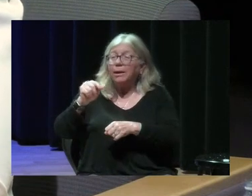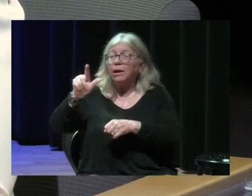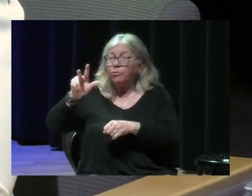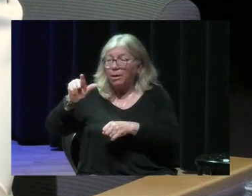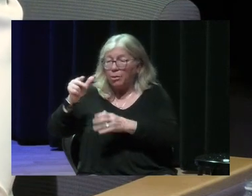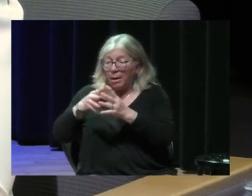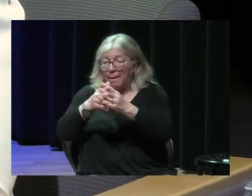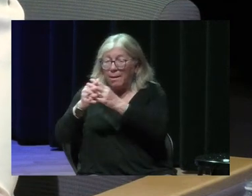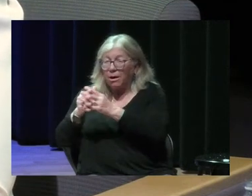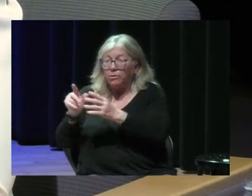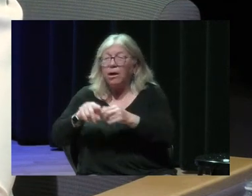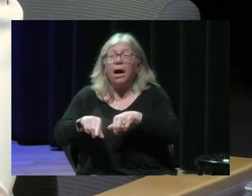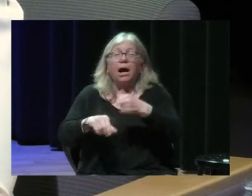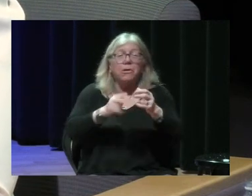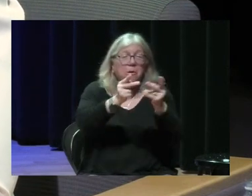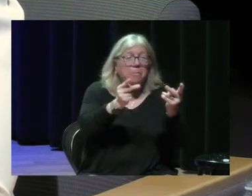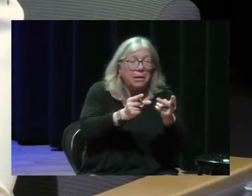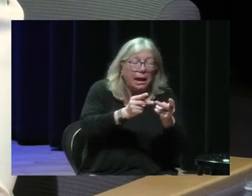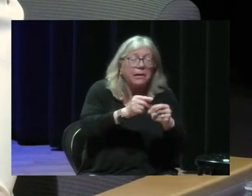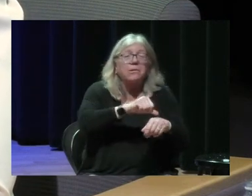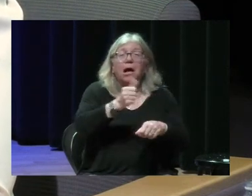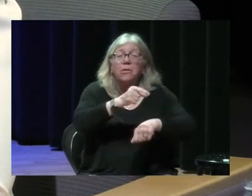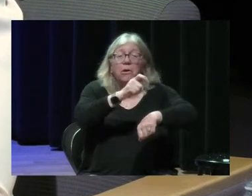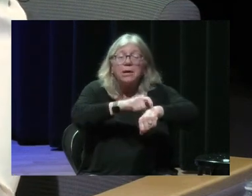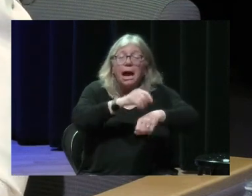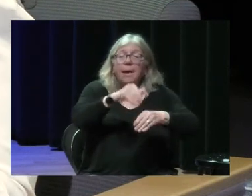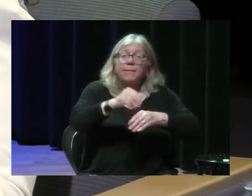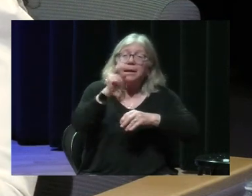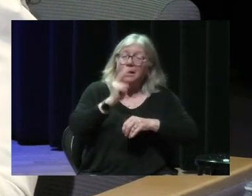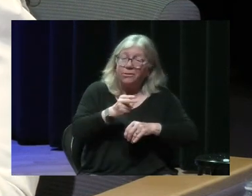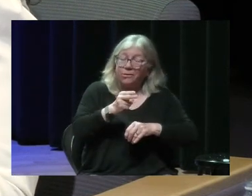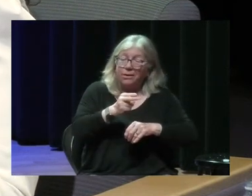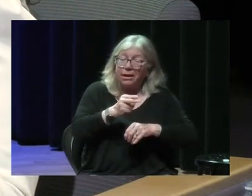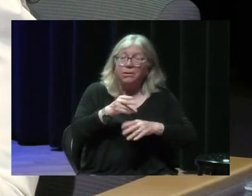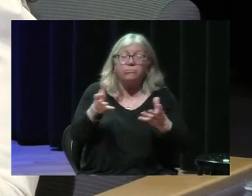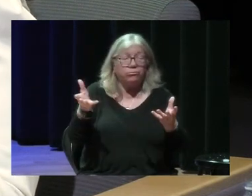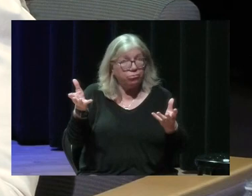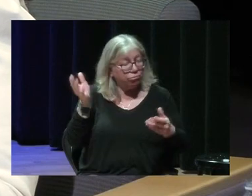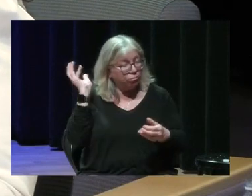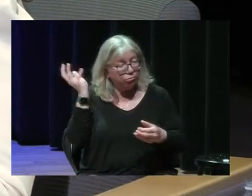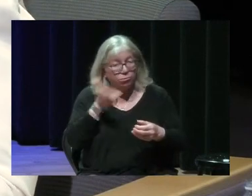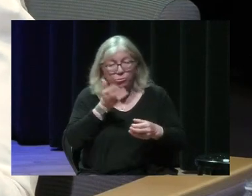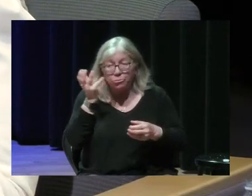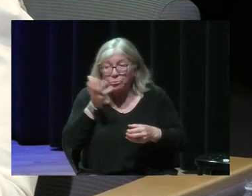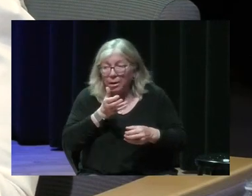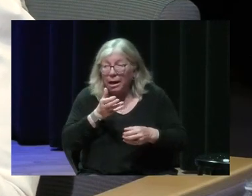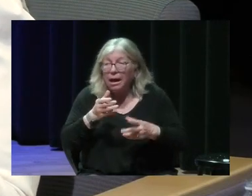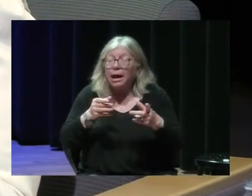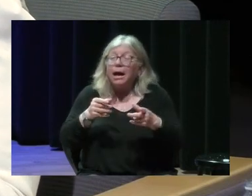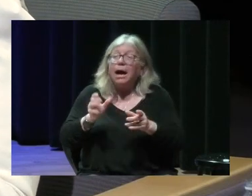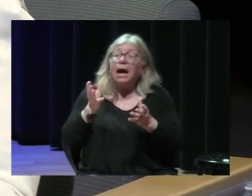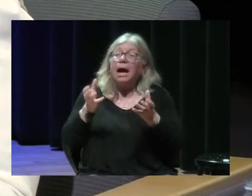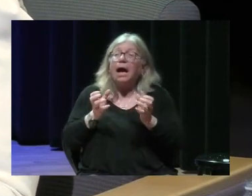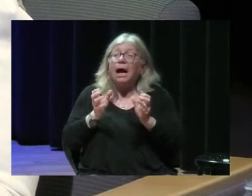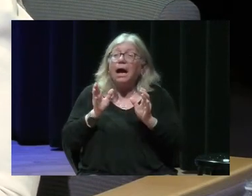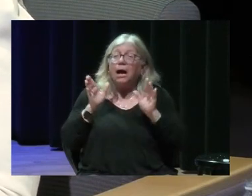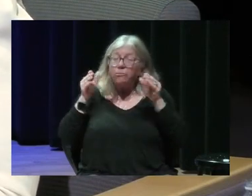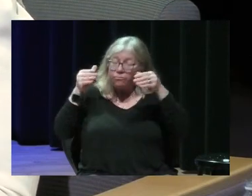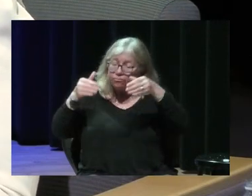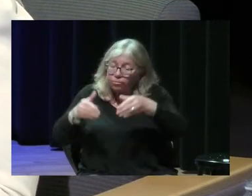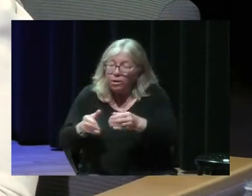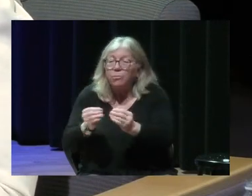any other place and time in history, we got a real good thing going that I would like to spend more time feeling grateful